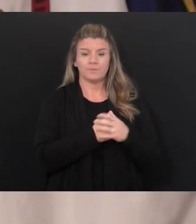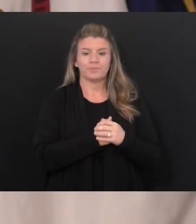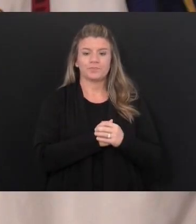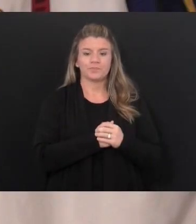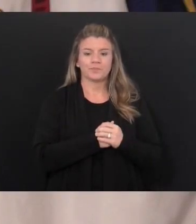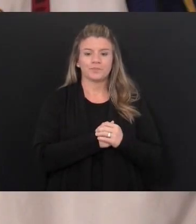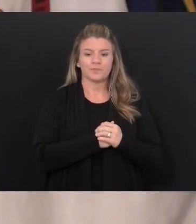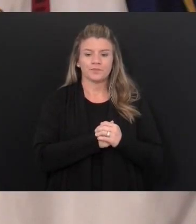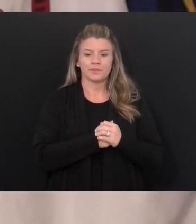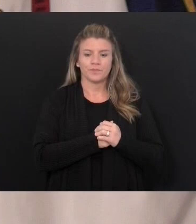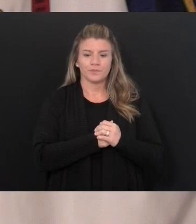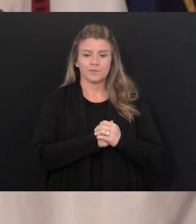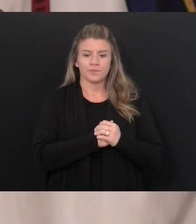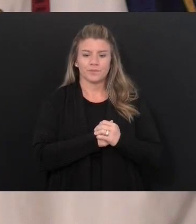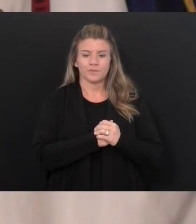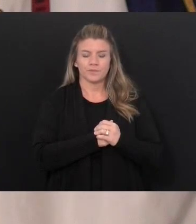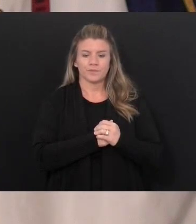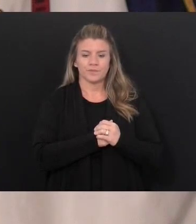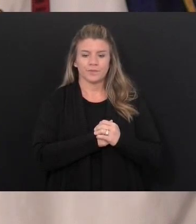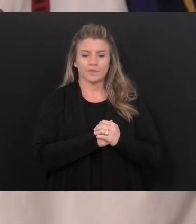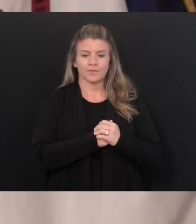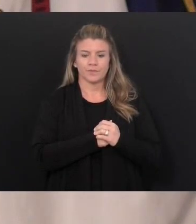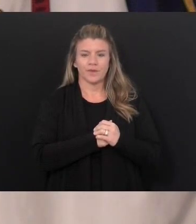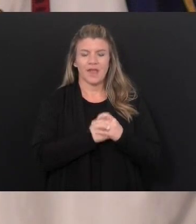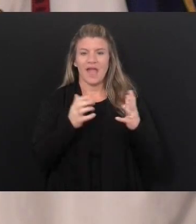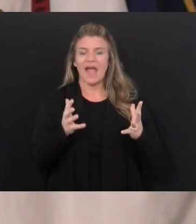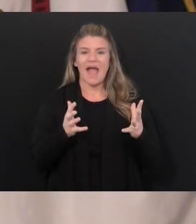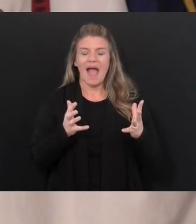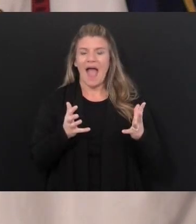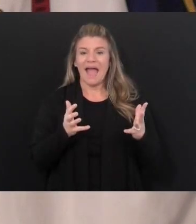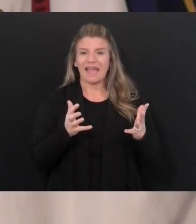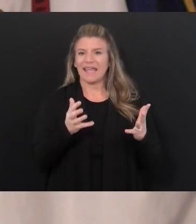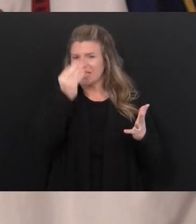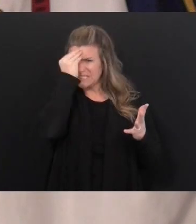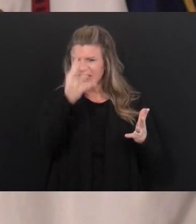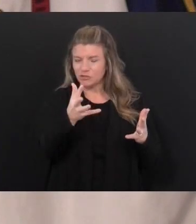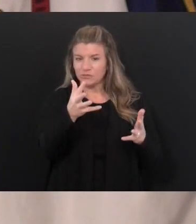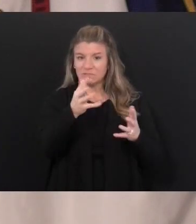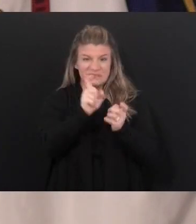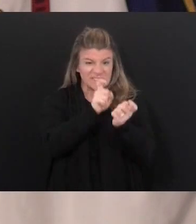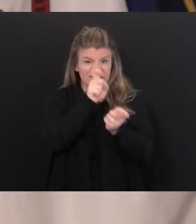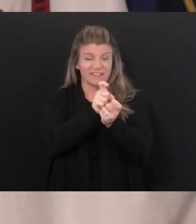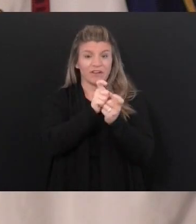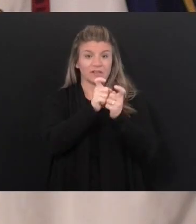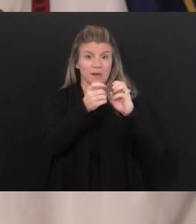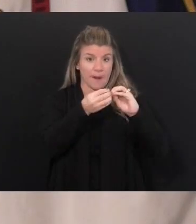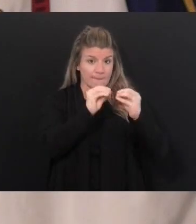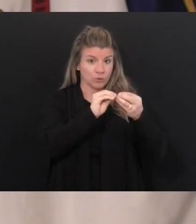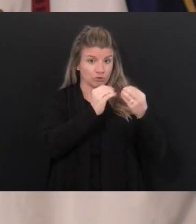gonna have to not be able to give you every single detail of this, but